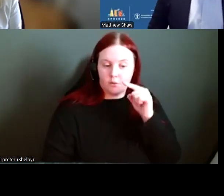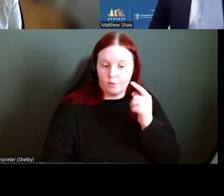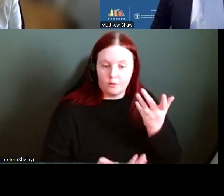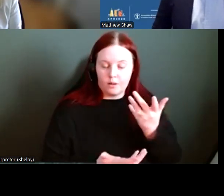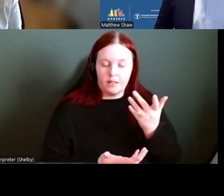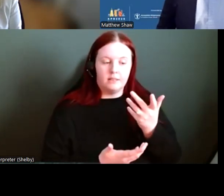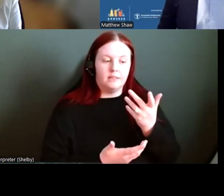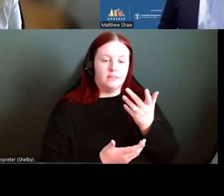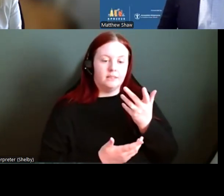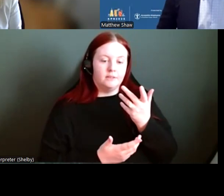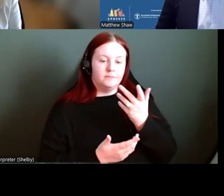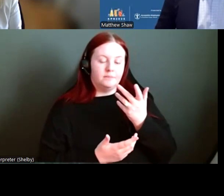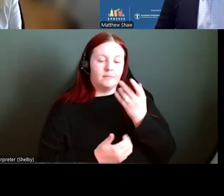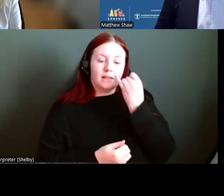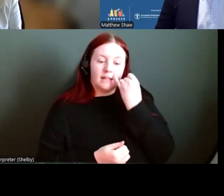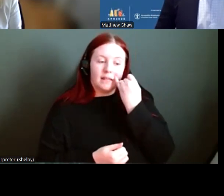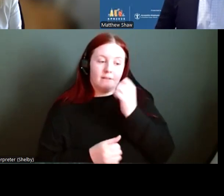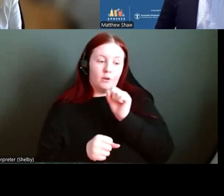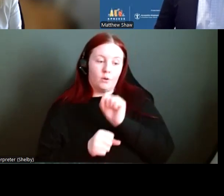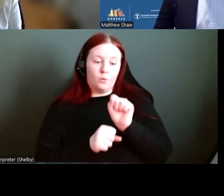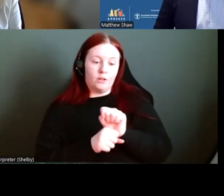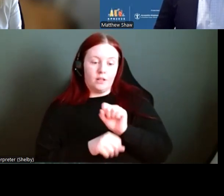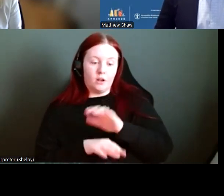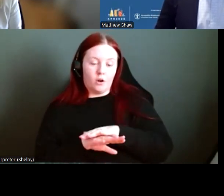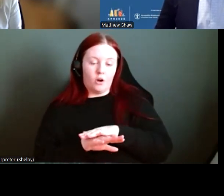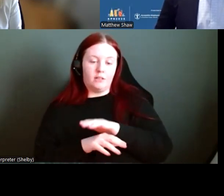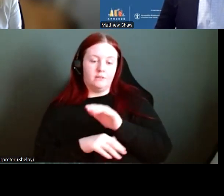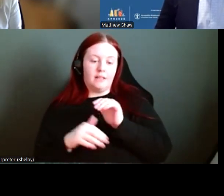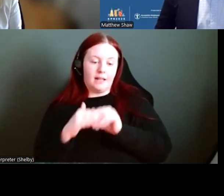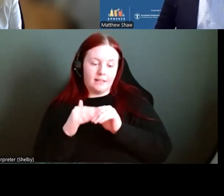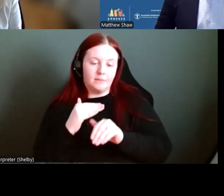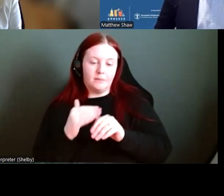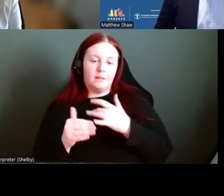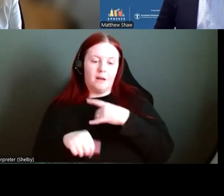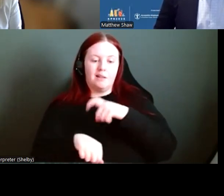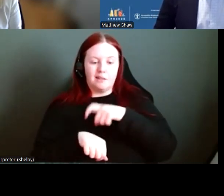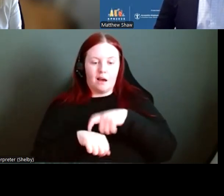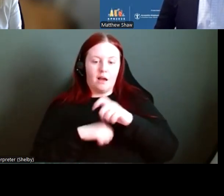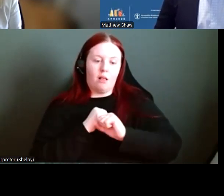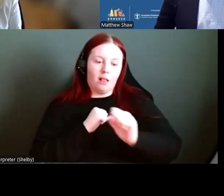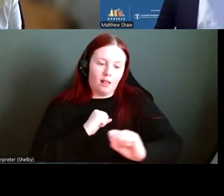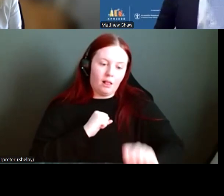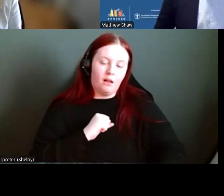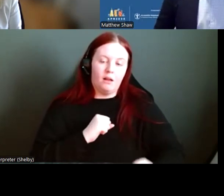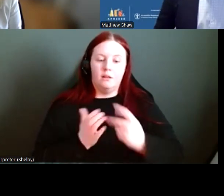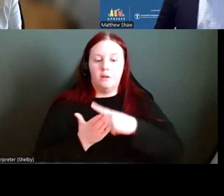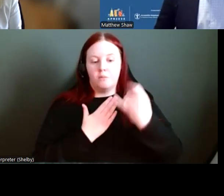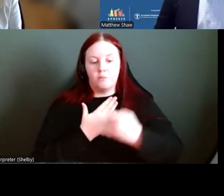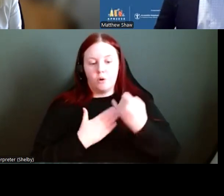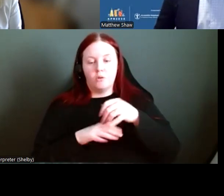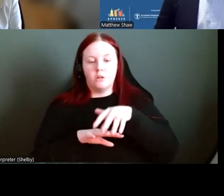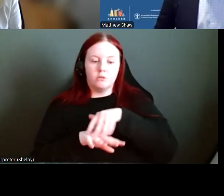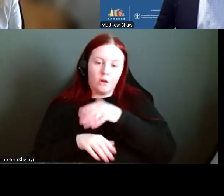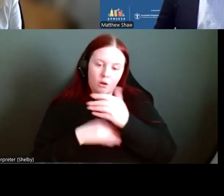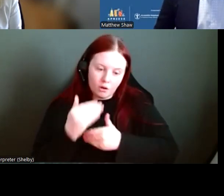myth that working on accessibility is time consuming or it slows projects down or folks need a very specific skill